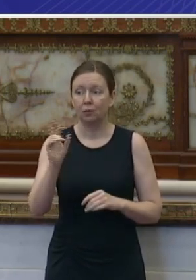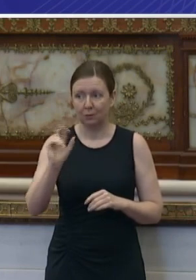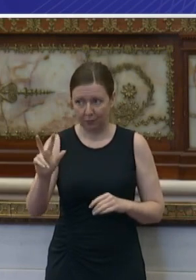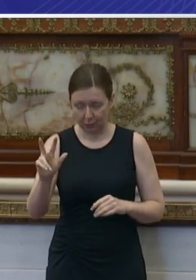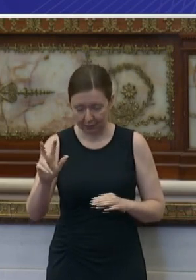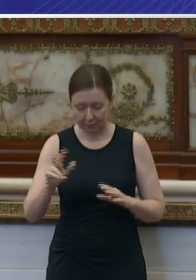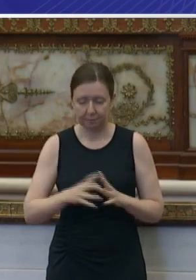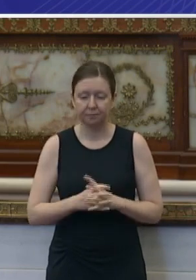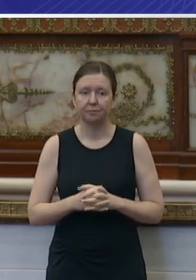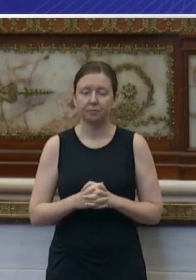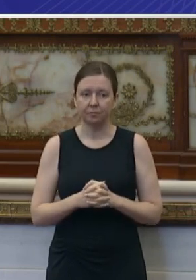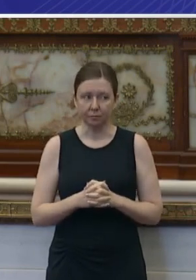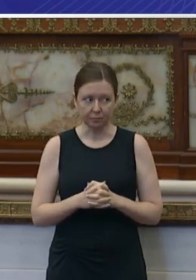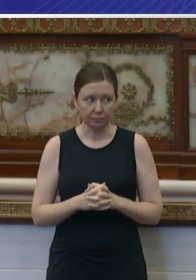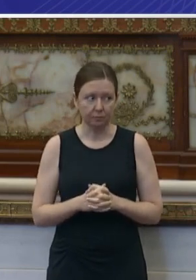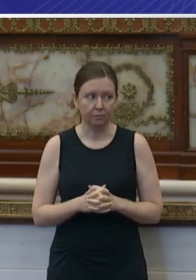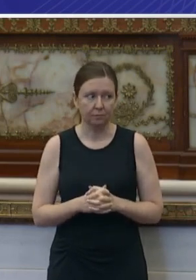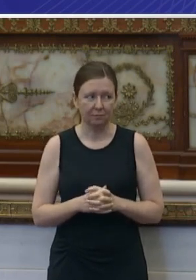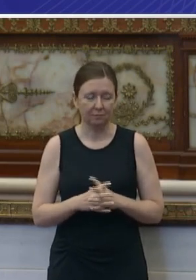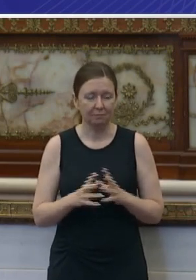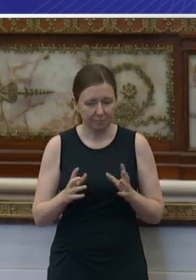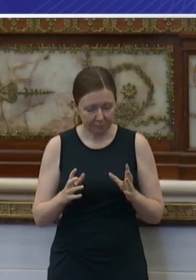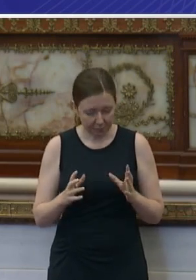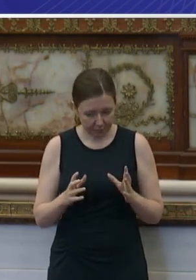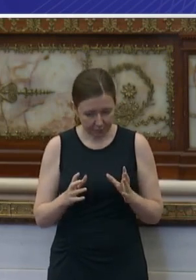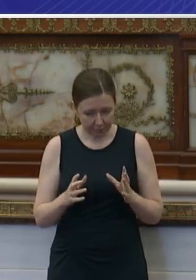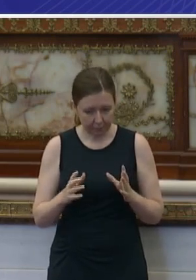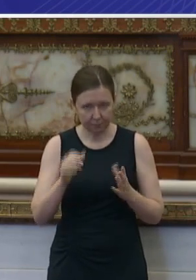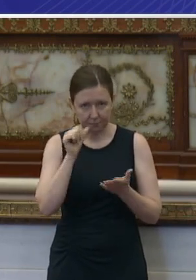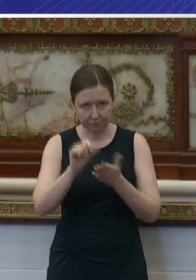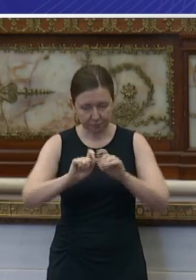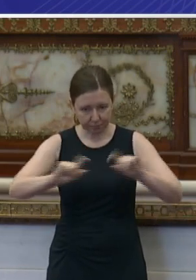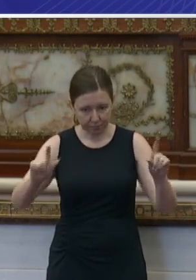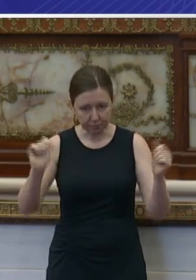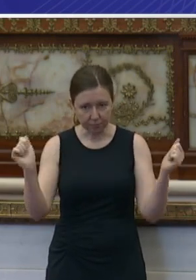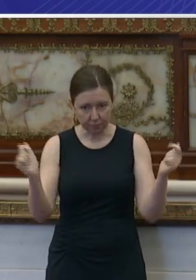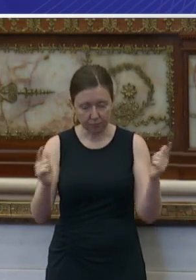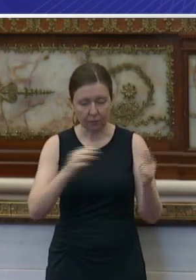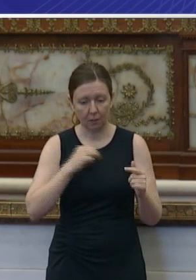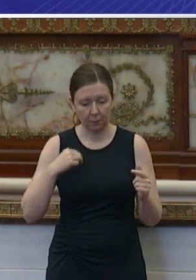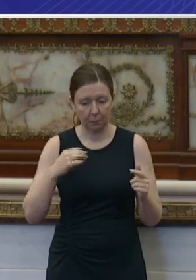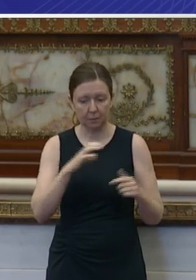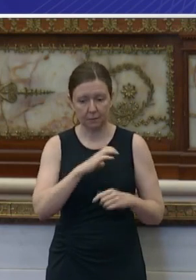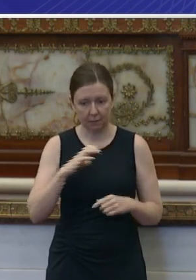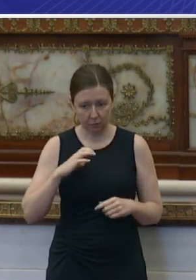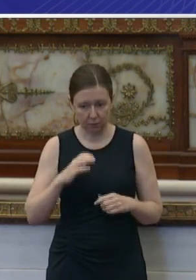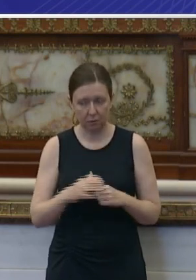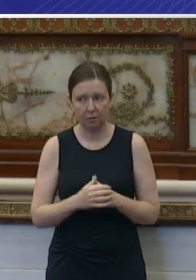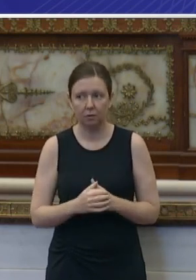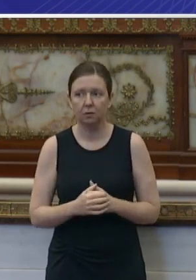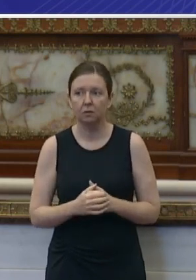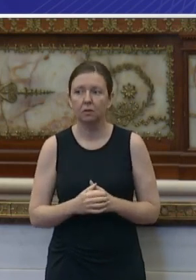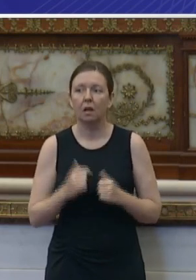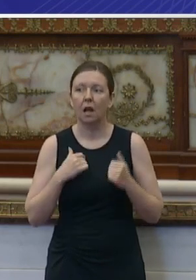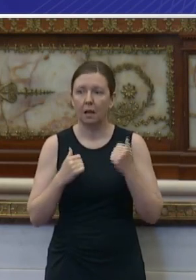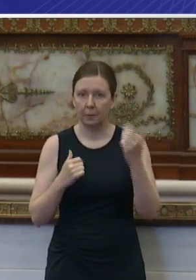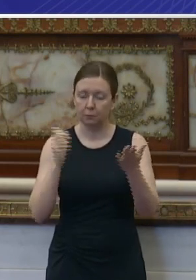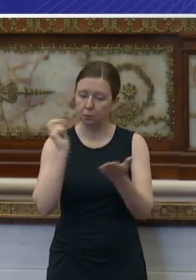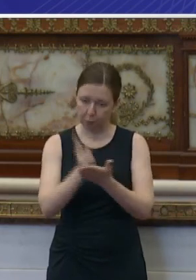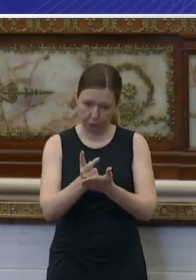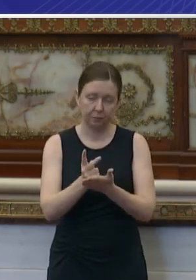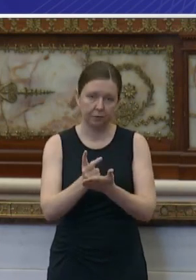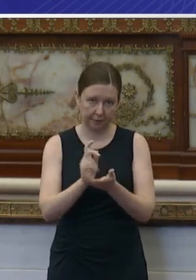200330. And amendment has been circulated to all members of council, and I make a motion to